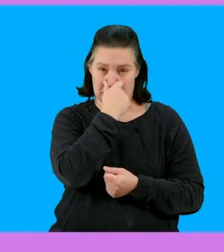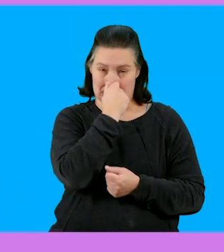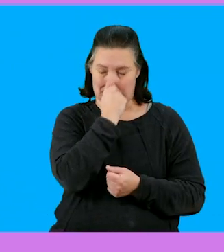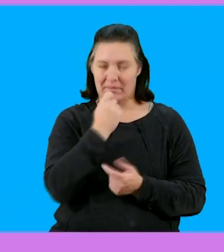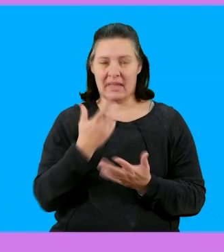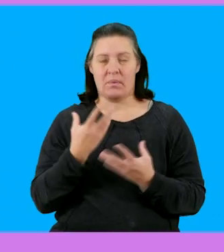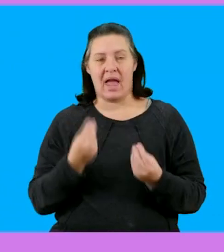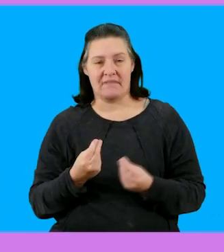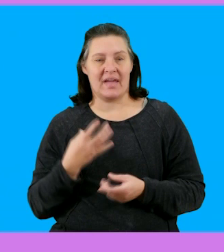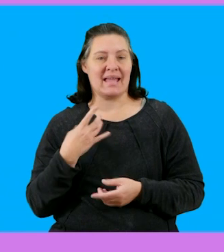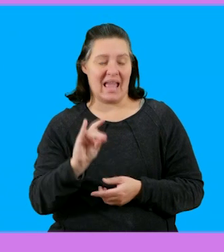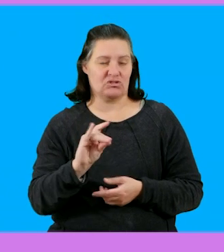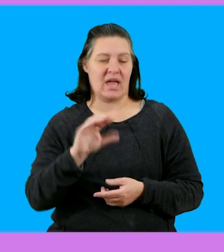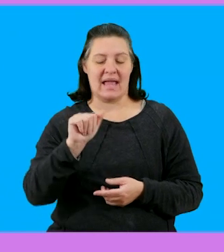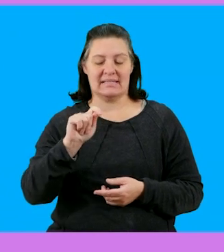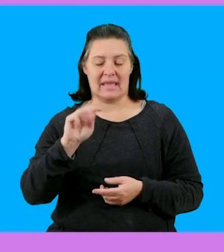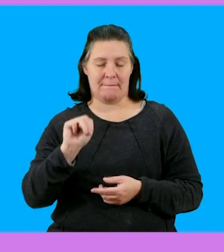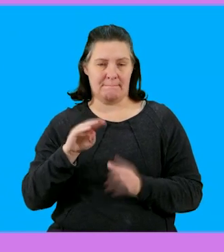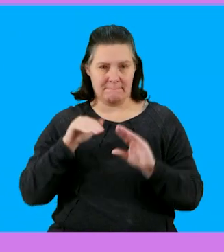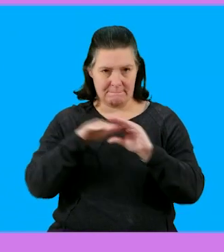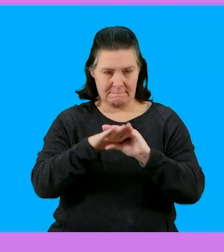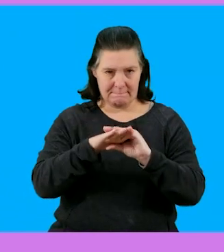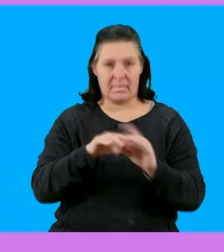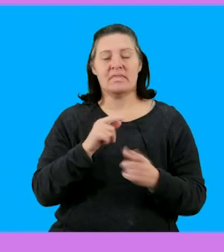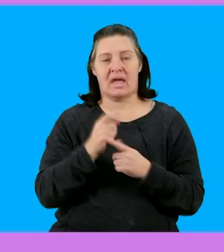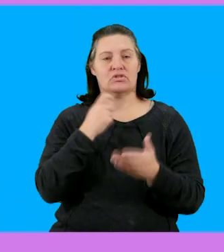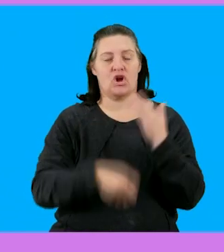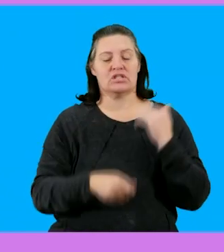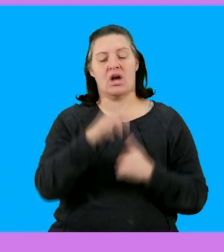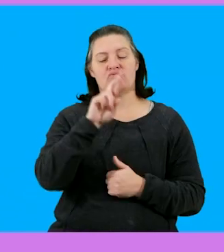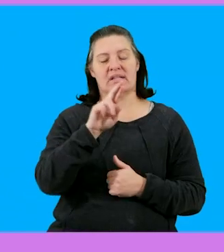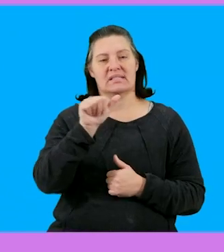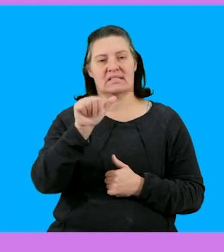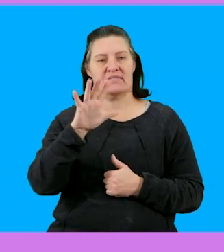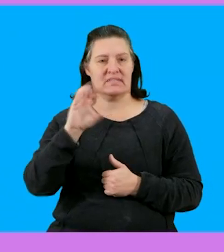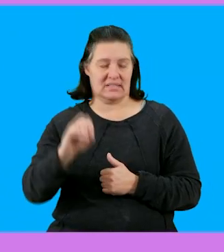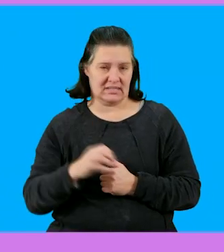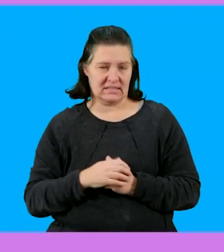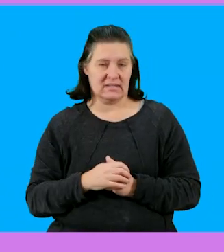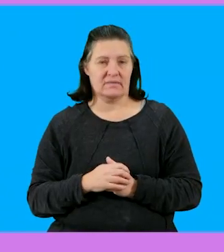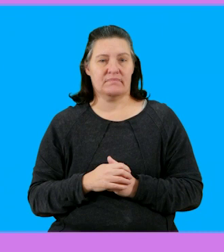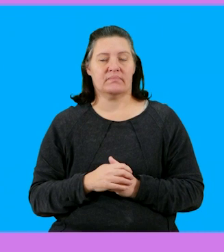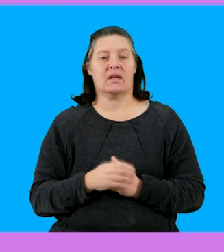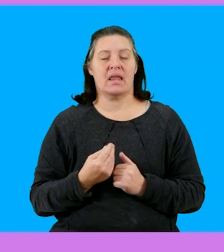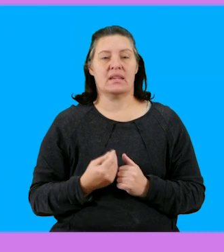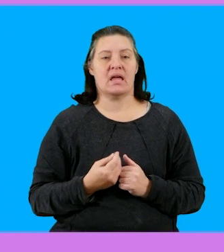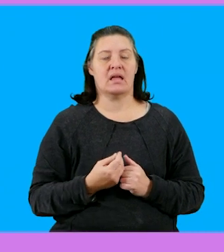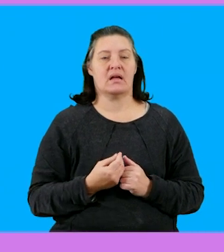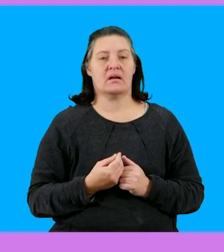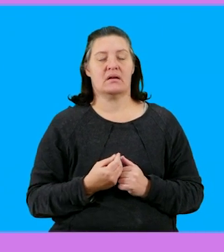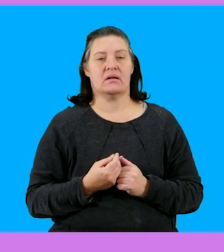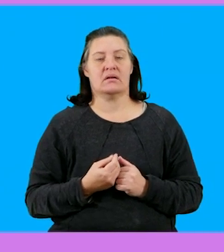amount. Then we have cash at an ATM. If you do so, they'll charge you 650. And then